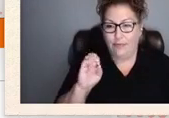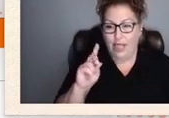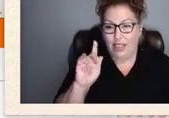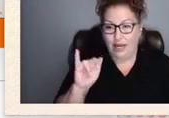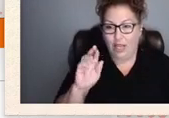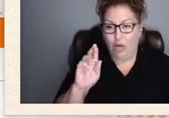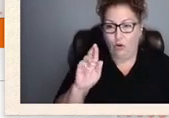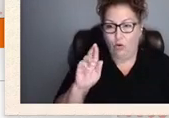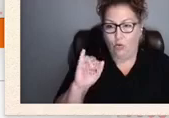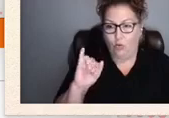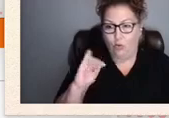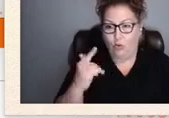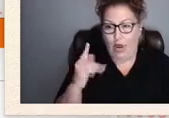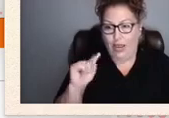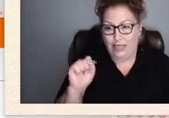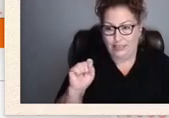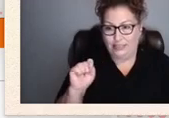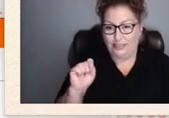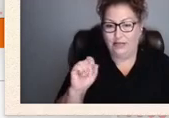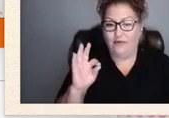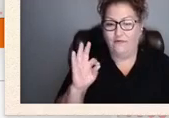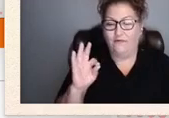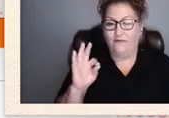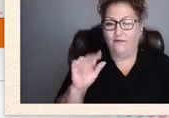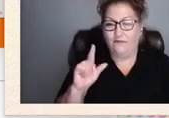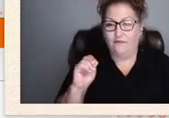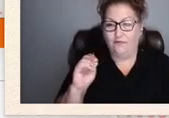www.disabilityrightswithan Florida spelled full out.org.